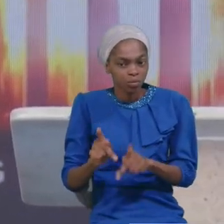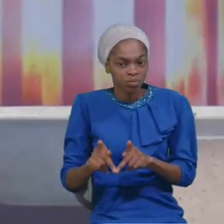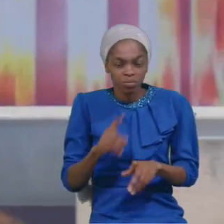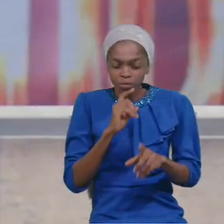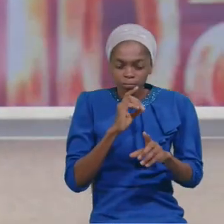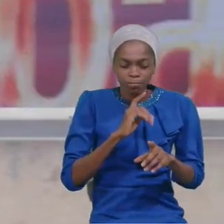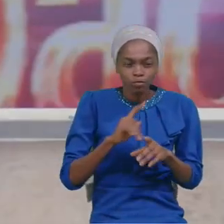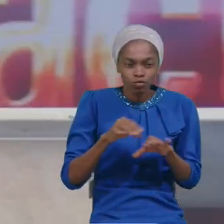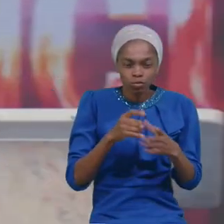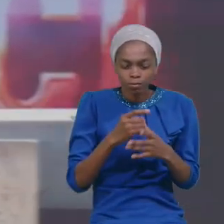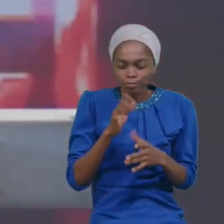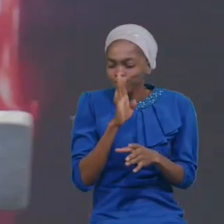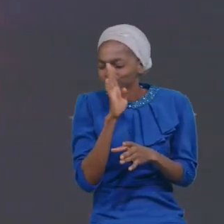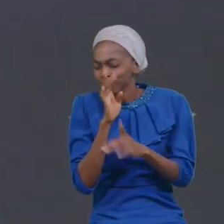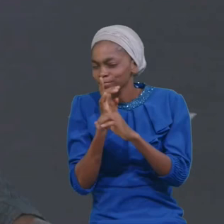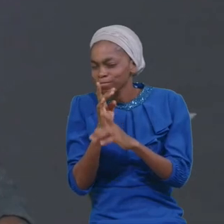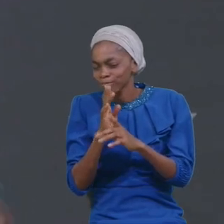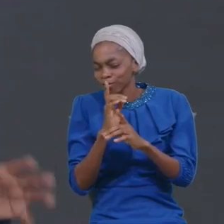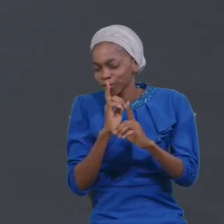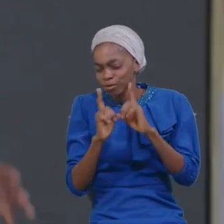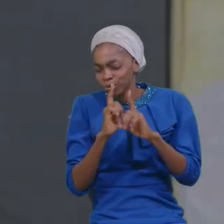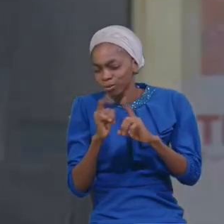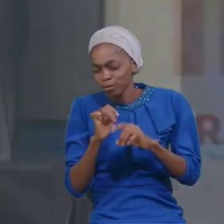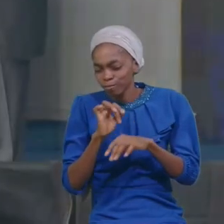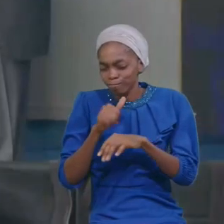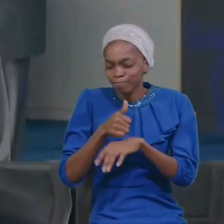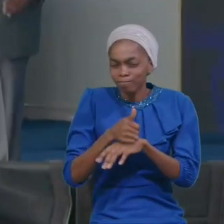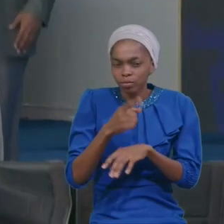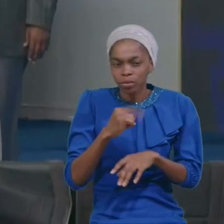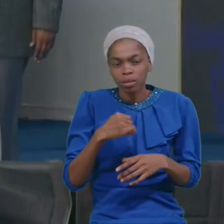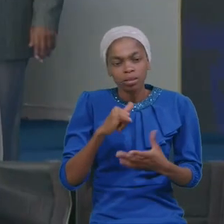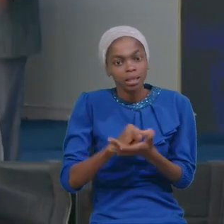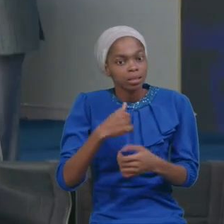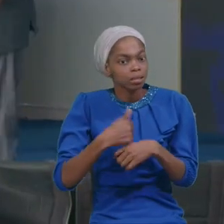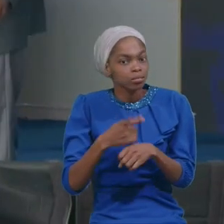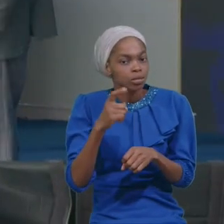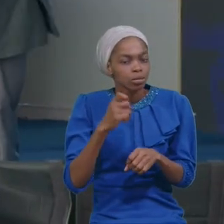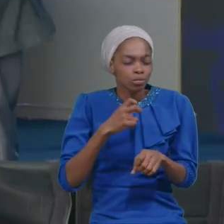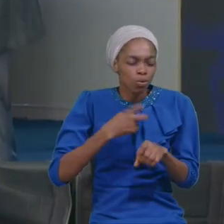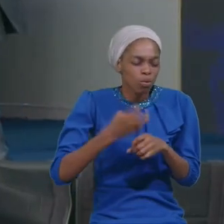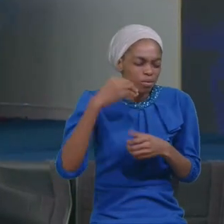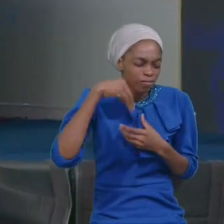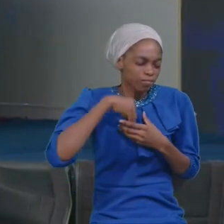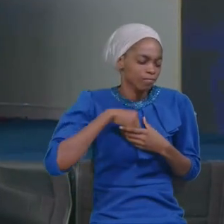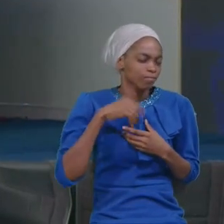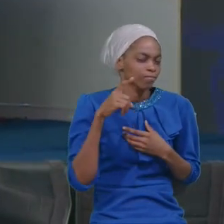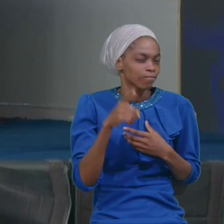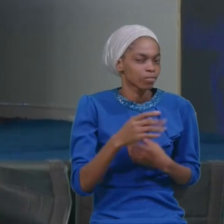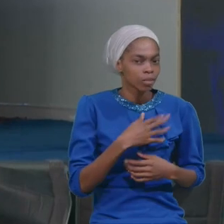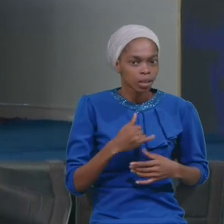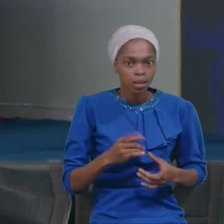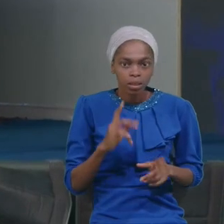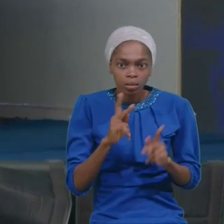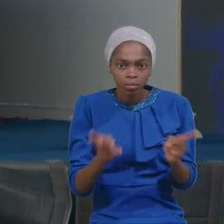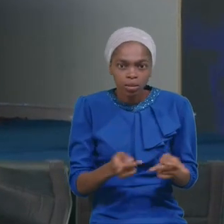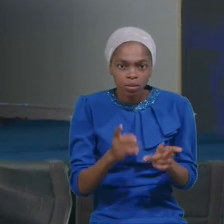you. And the place you want to get to, you're not as fast as you expected. You've got this, but you've not